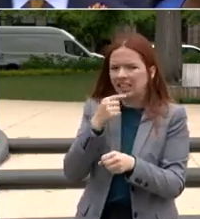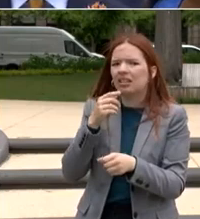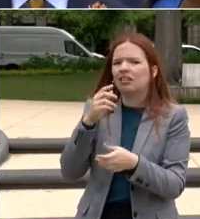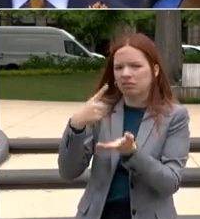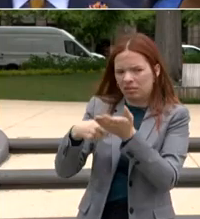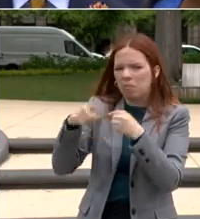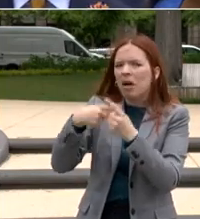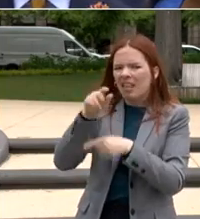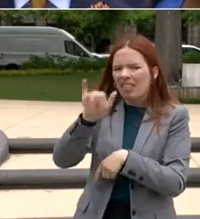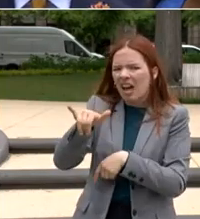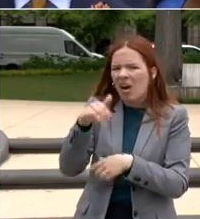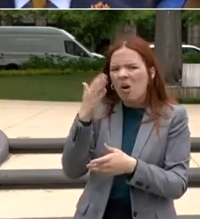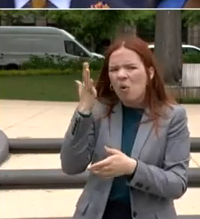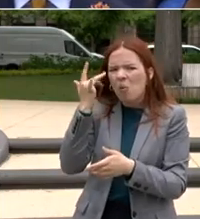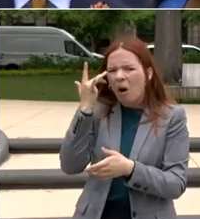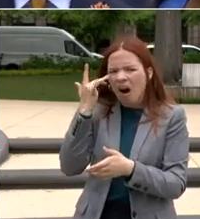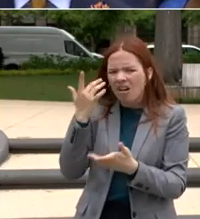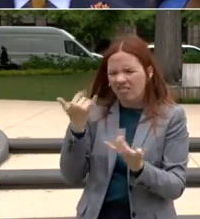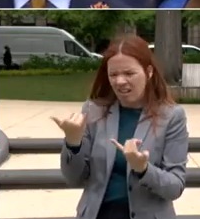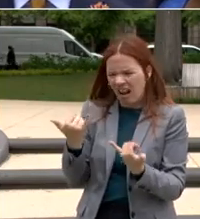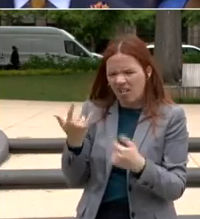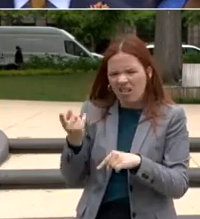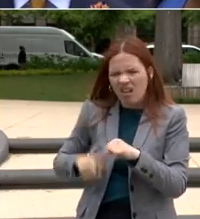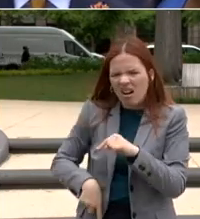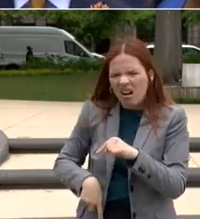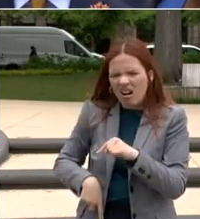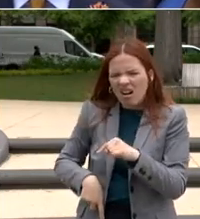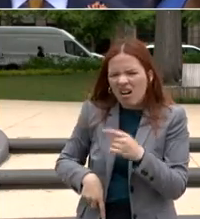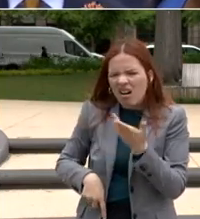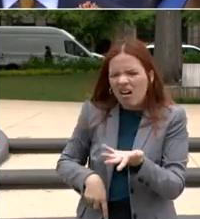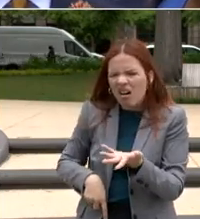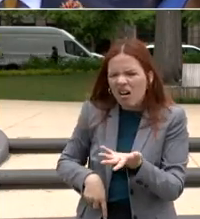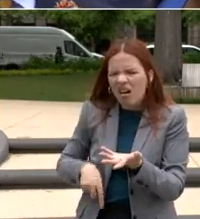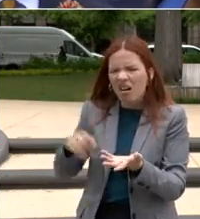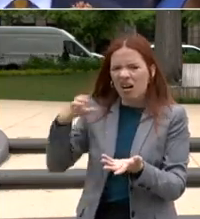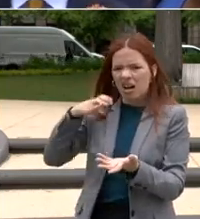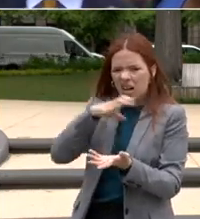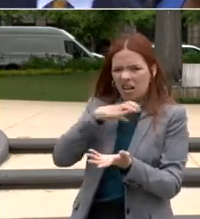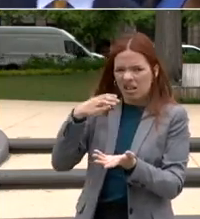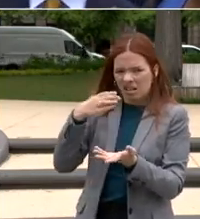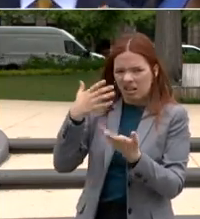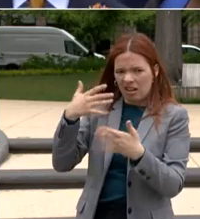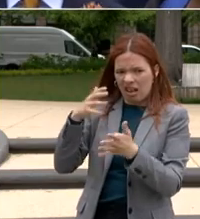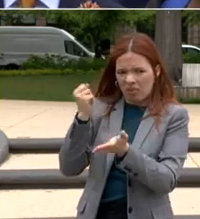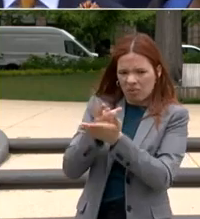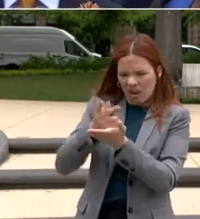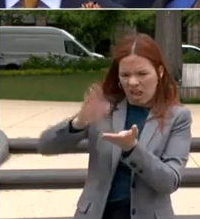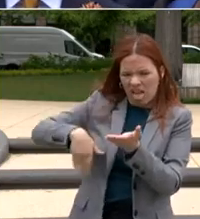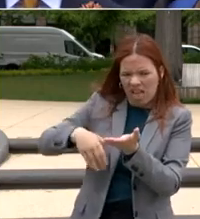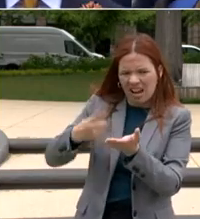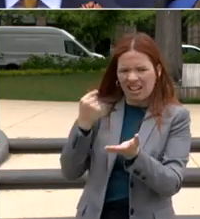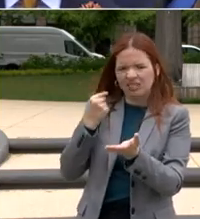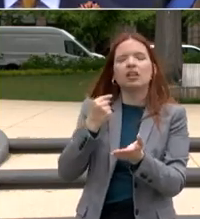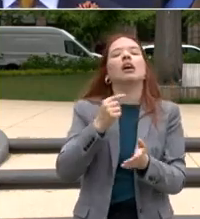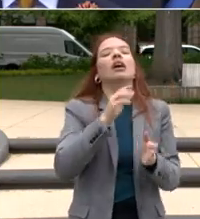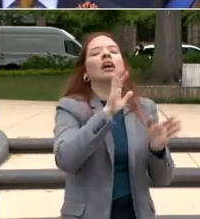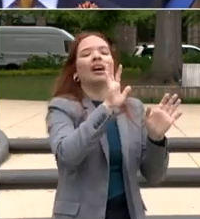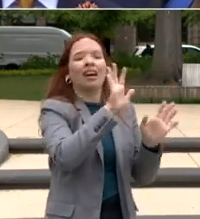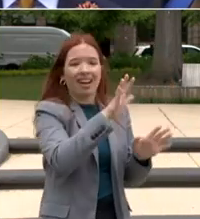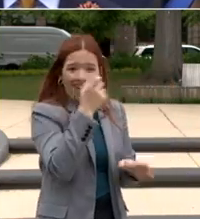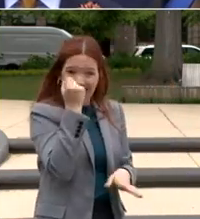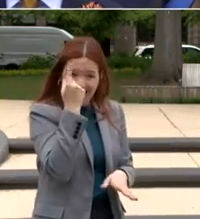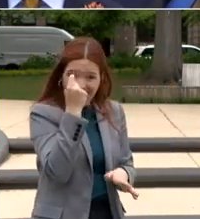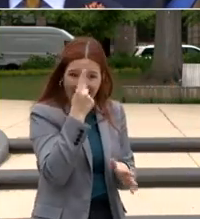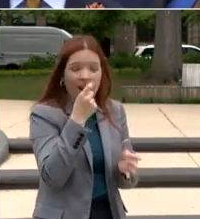wouldn't that be feasible even with the council approving it late last year? So what the council approved late last year